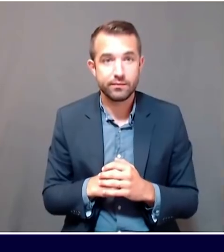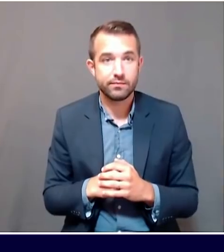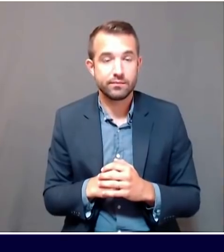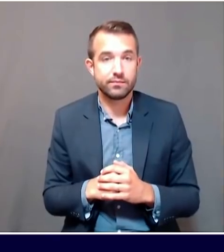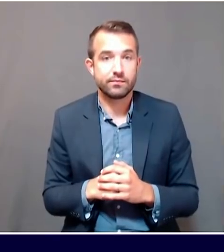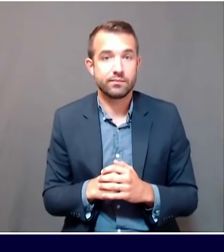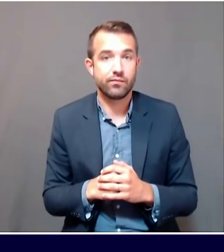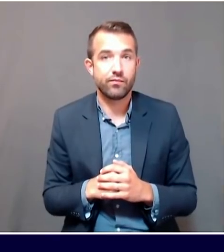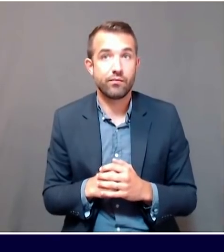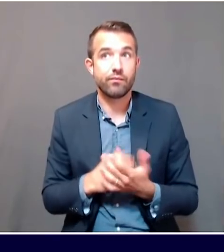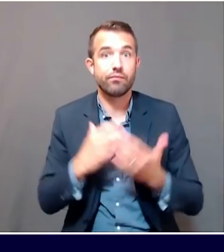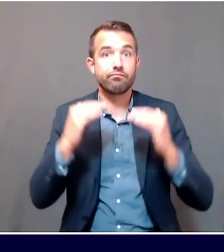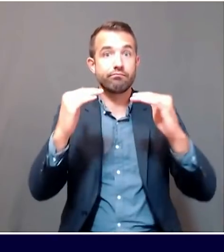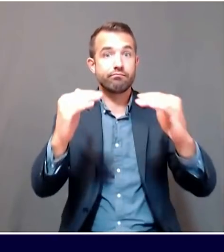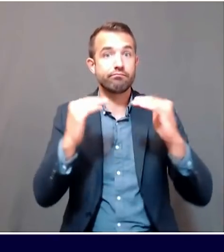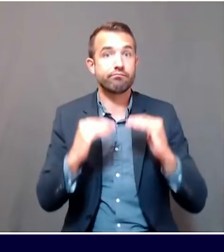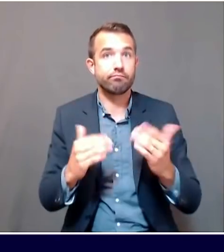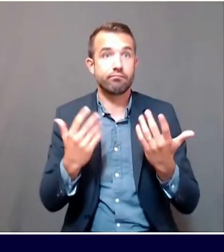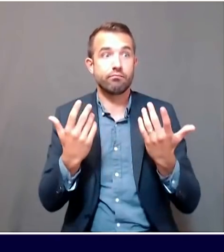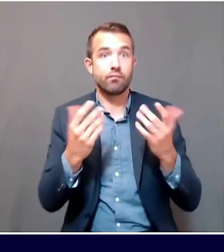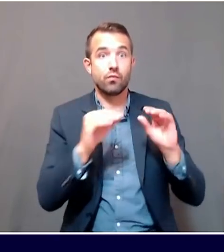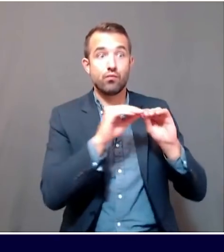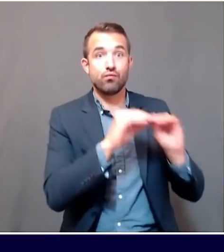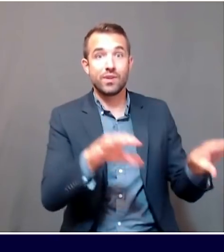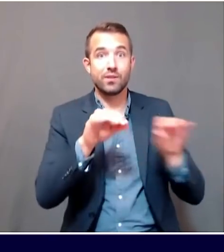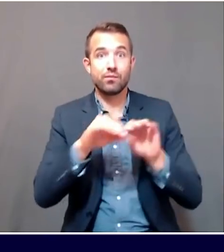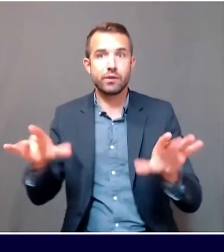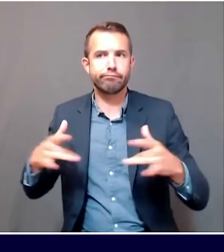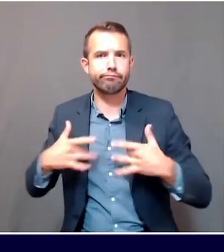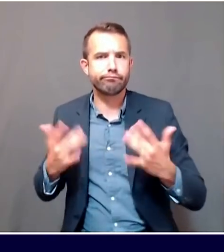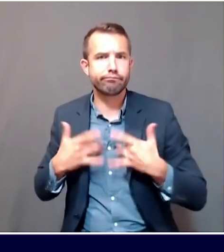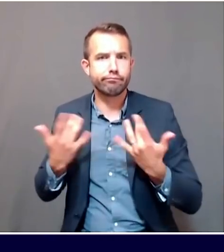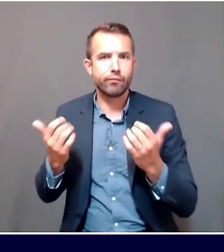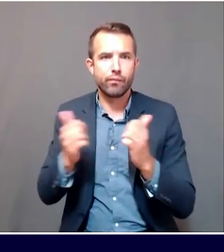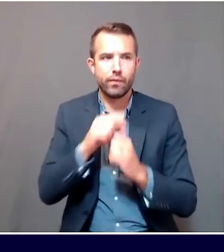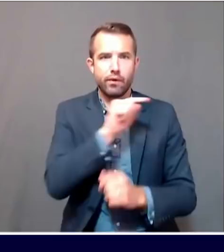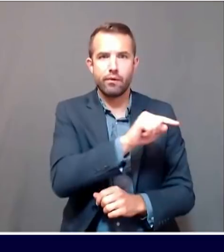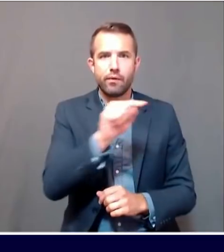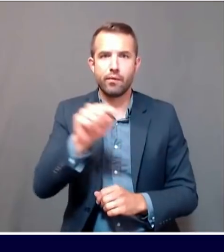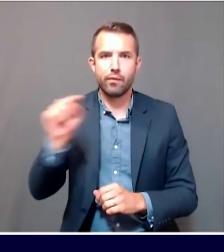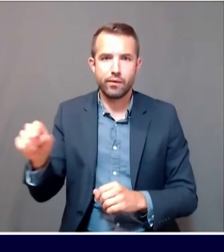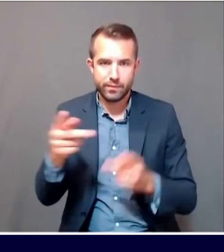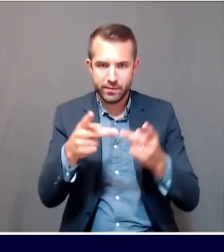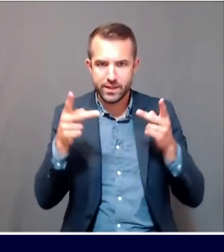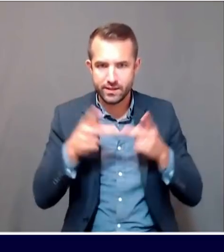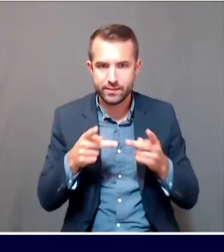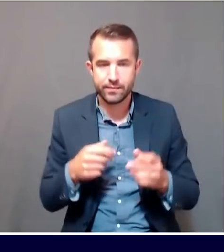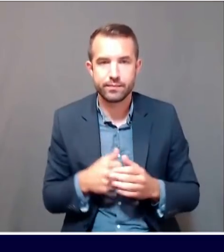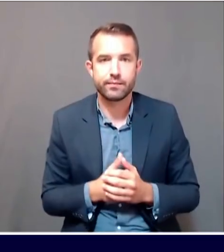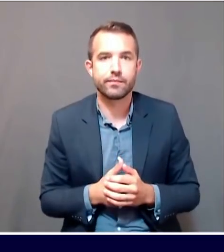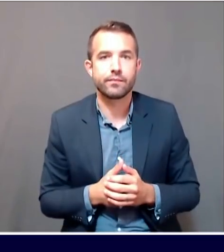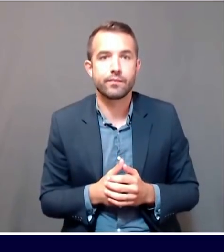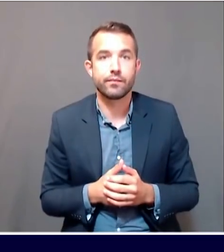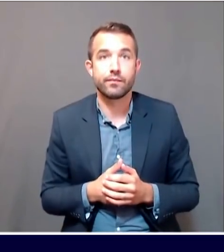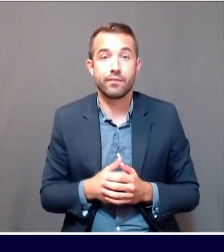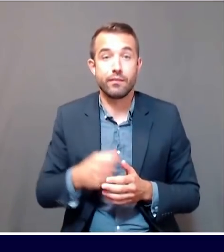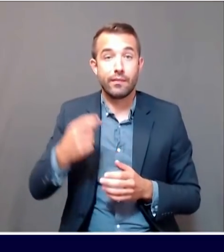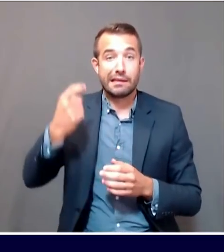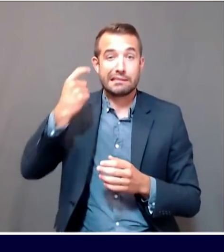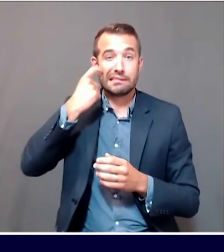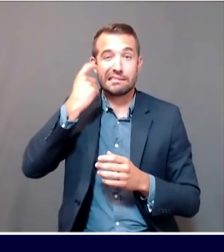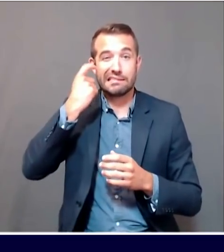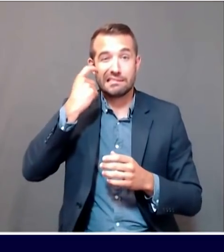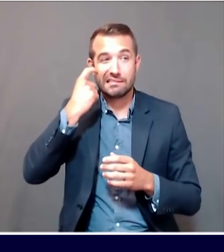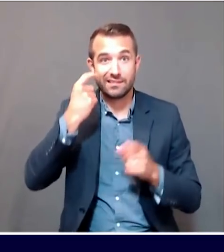on some of the outbreaks that Maine CDC is most closely involved. Let's start with one that we just closed